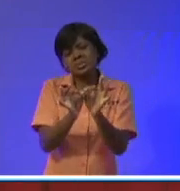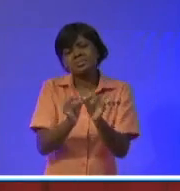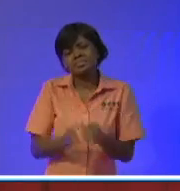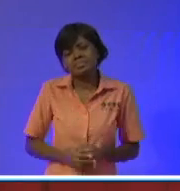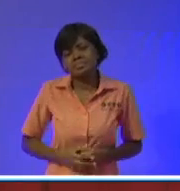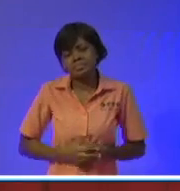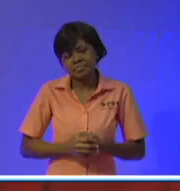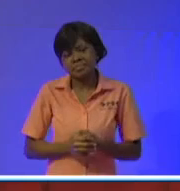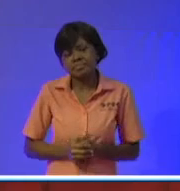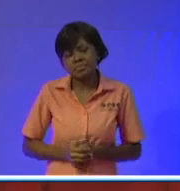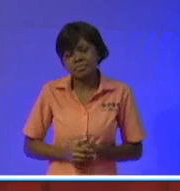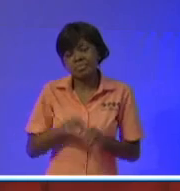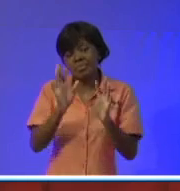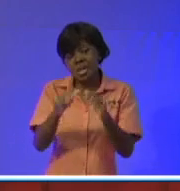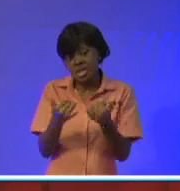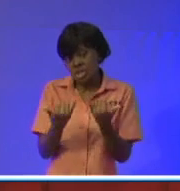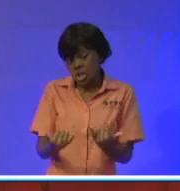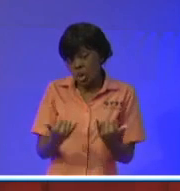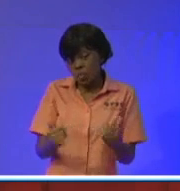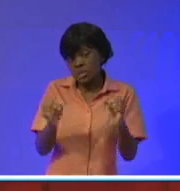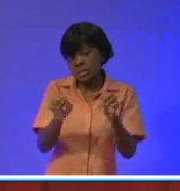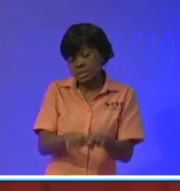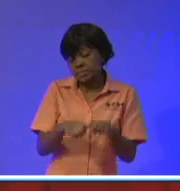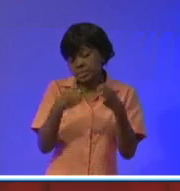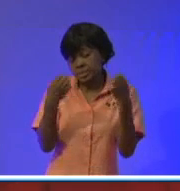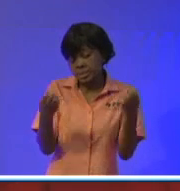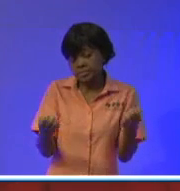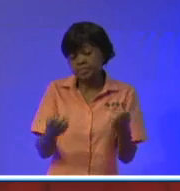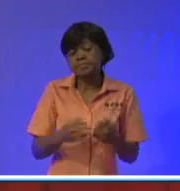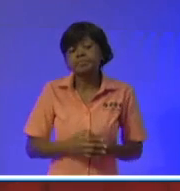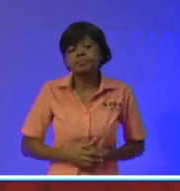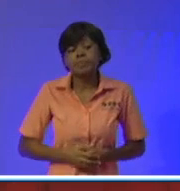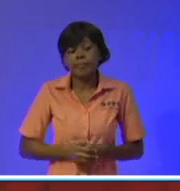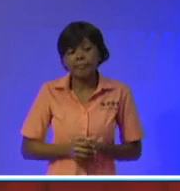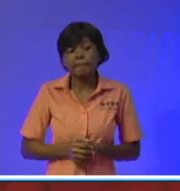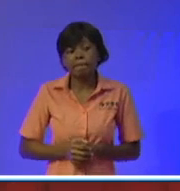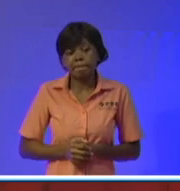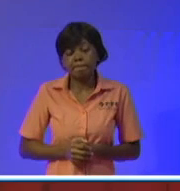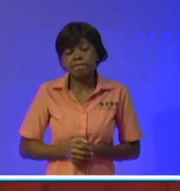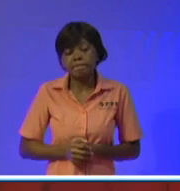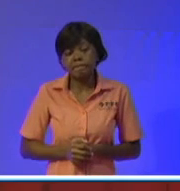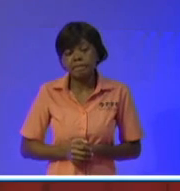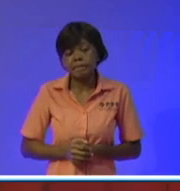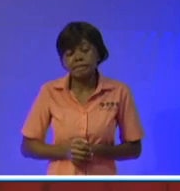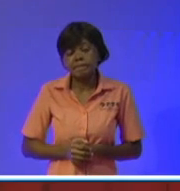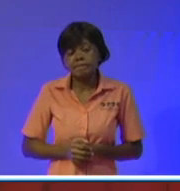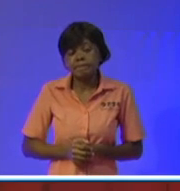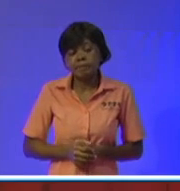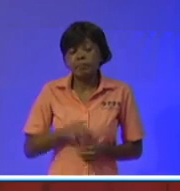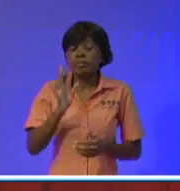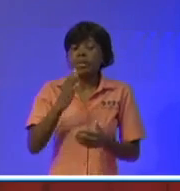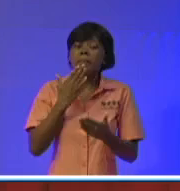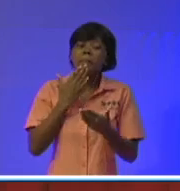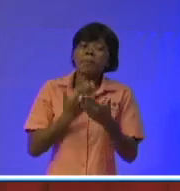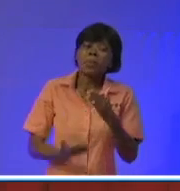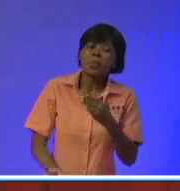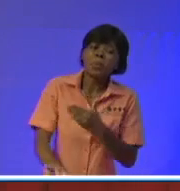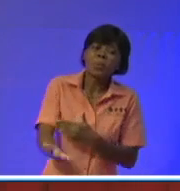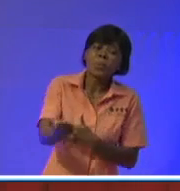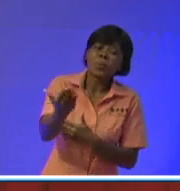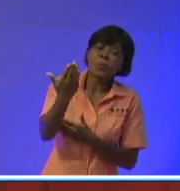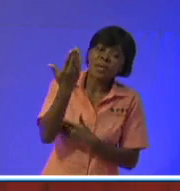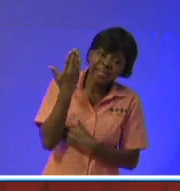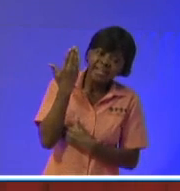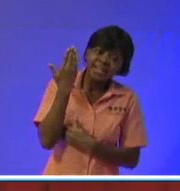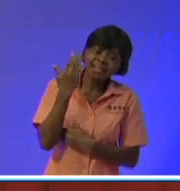to Express, Kim Boudram. Good morning. Good morning. Kim Woodrum from the